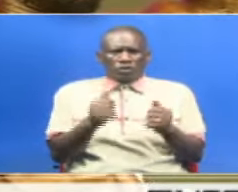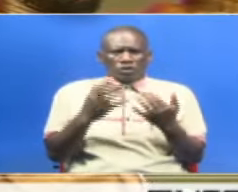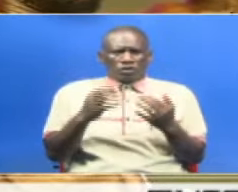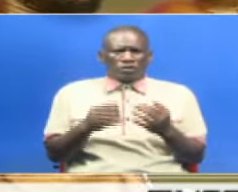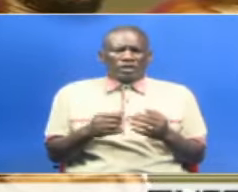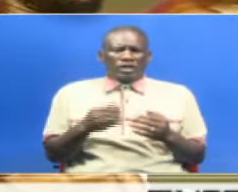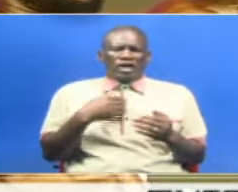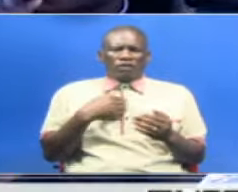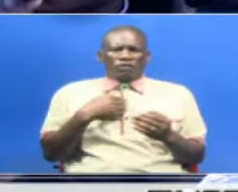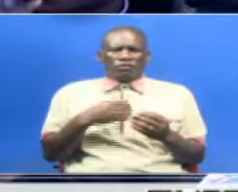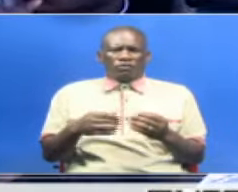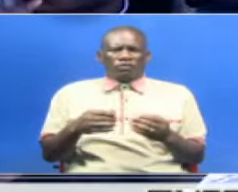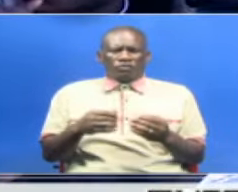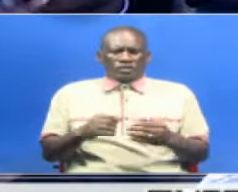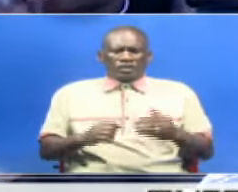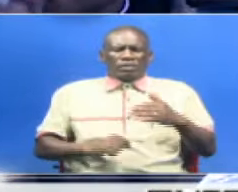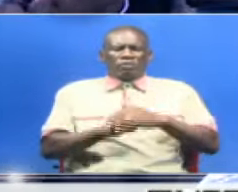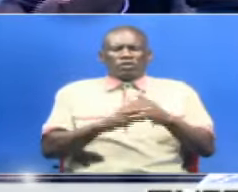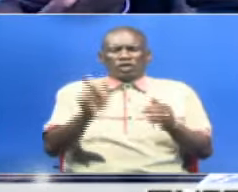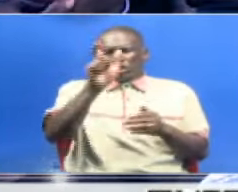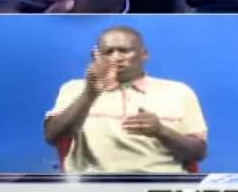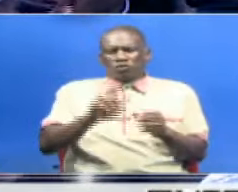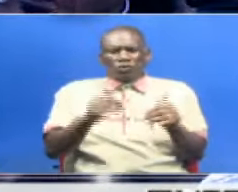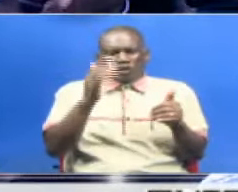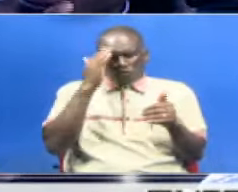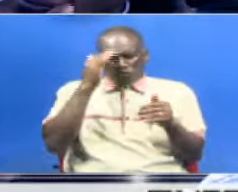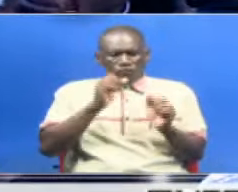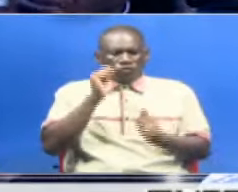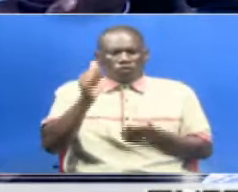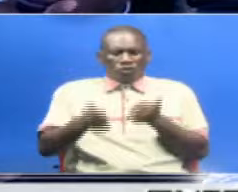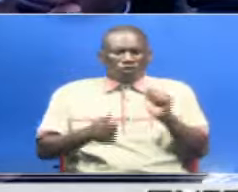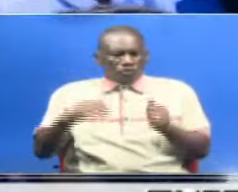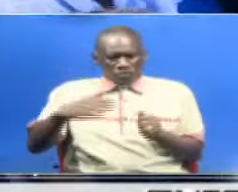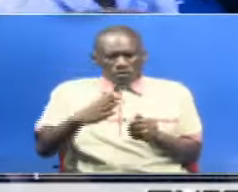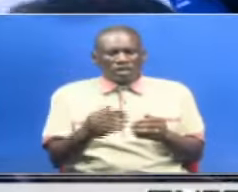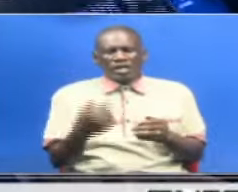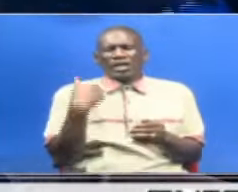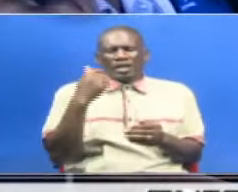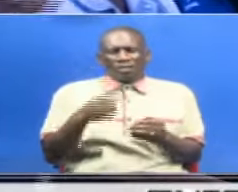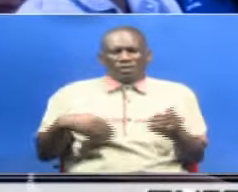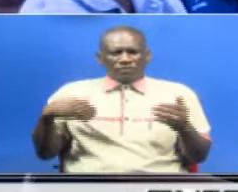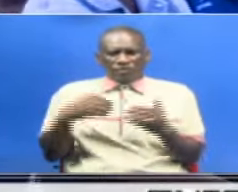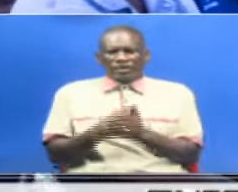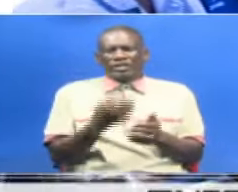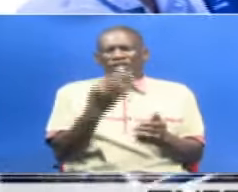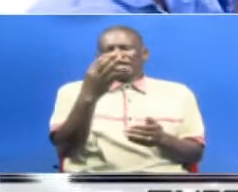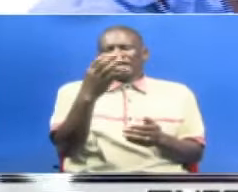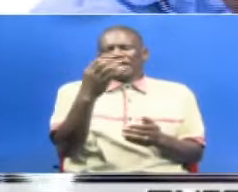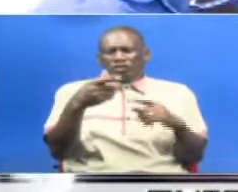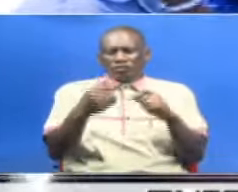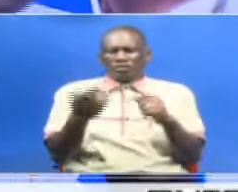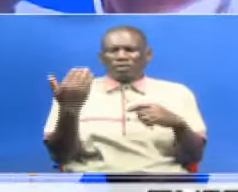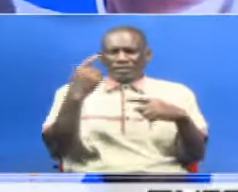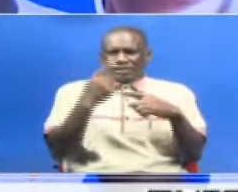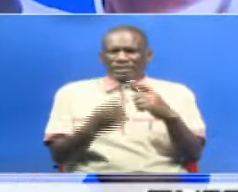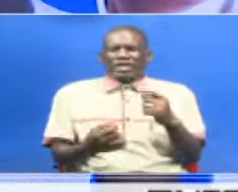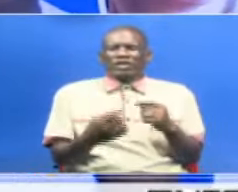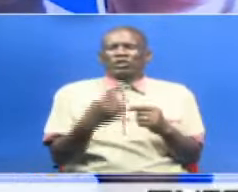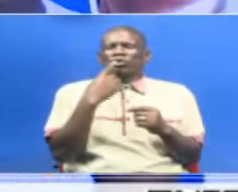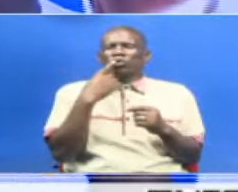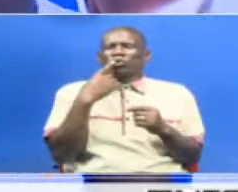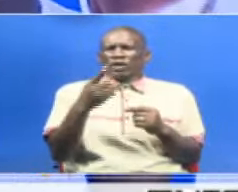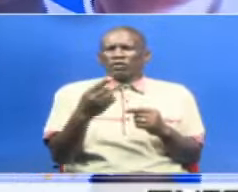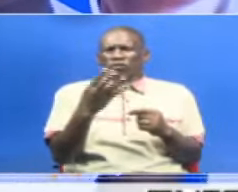traction in the region that is known for athletics, with the number rising to 300, up from last year's